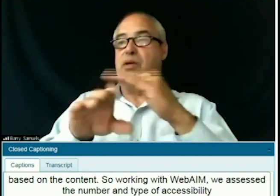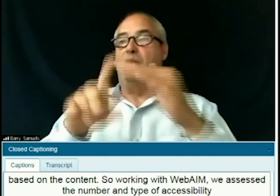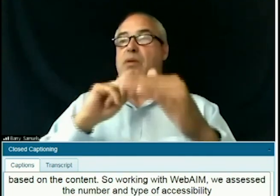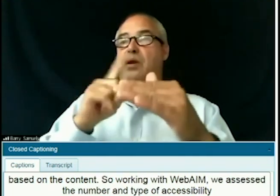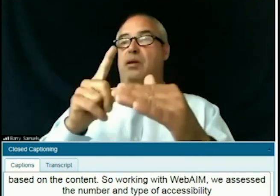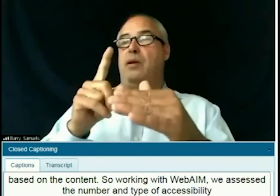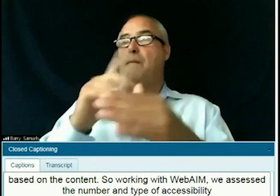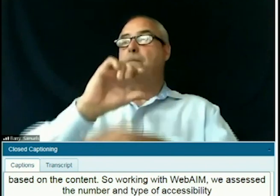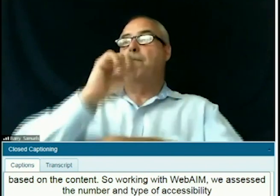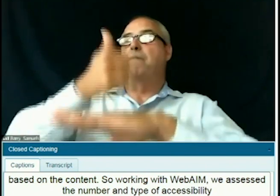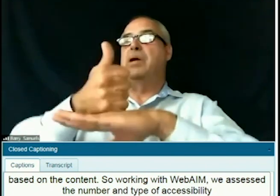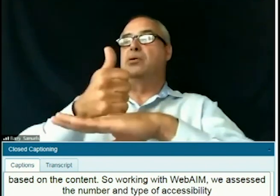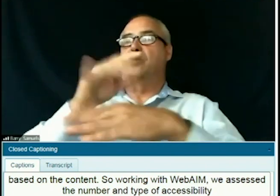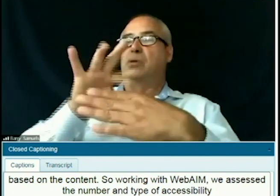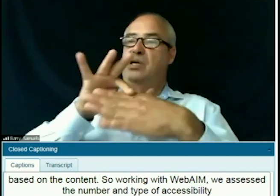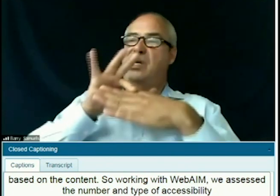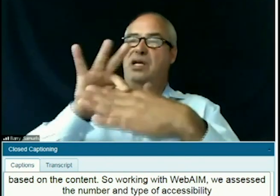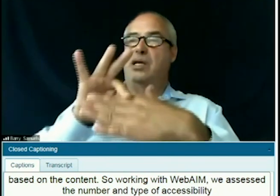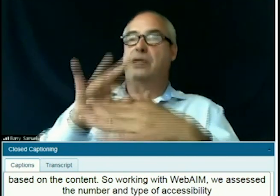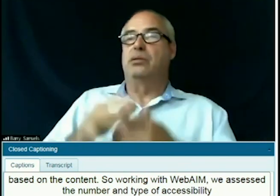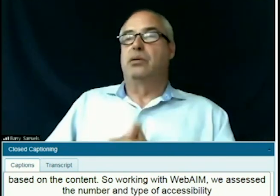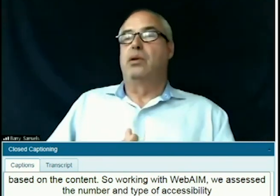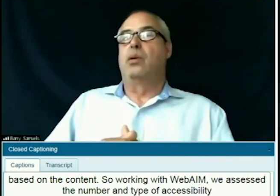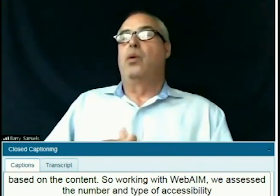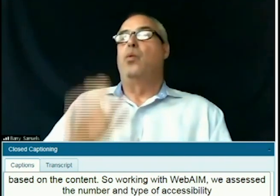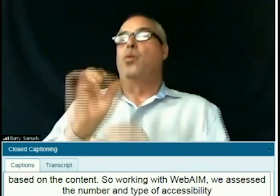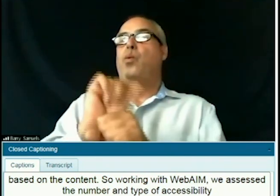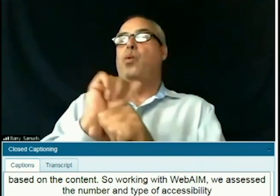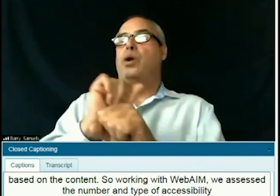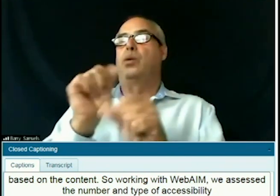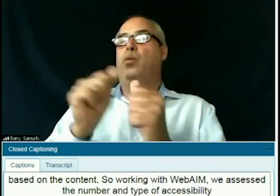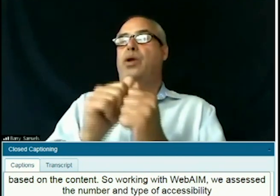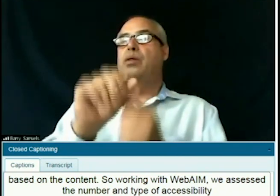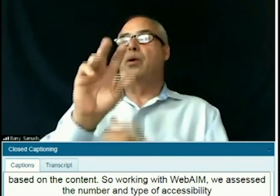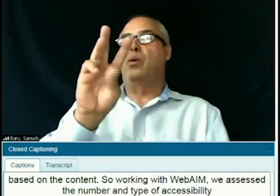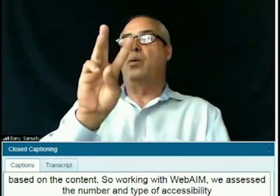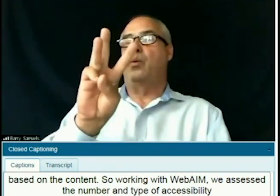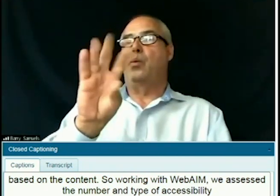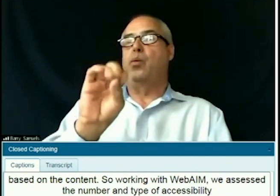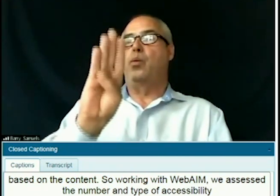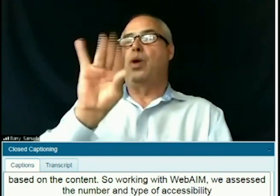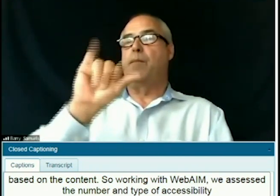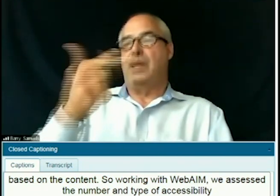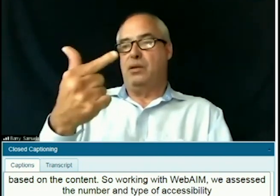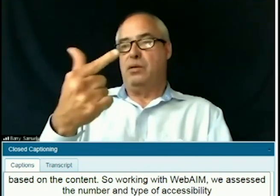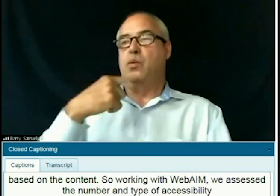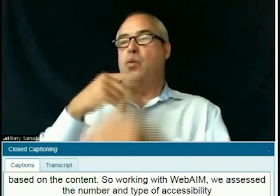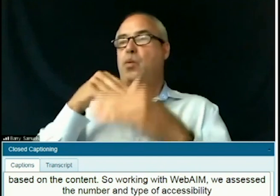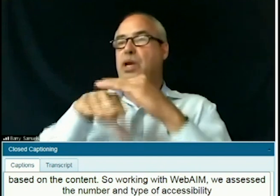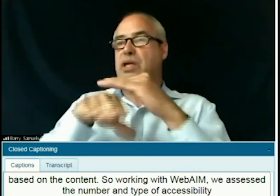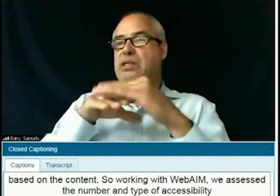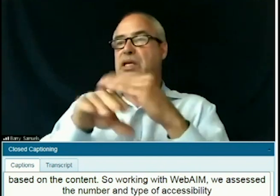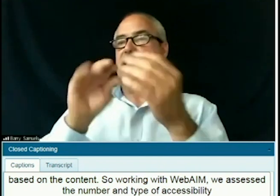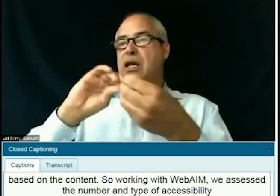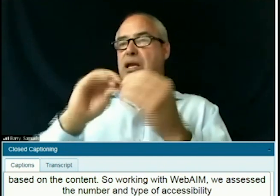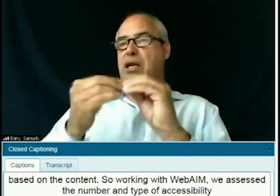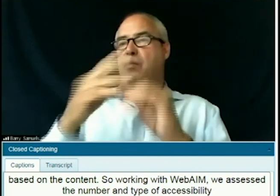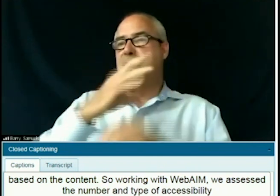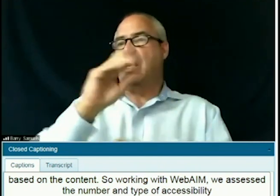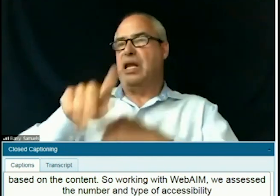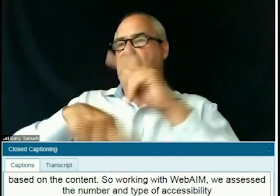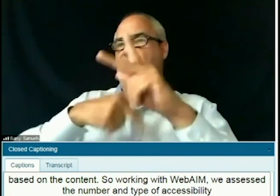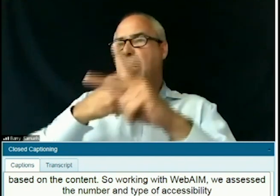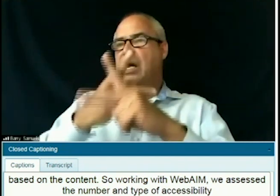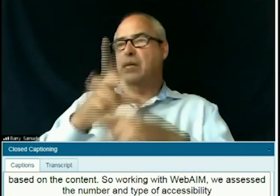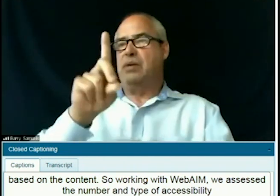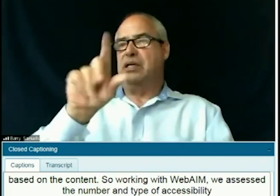content. So working with WebAIM, we assessed the number and type of accessibility